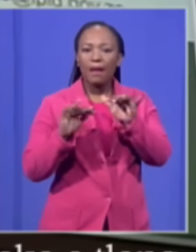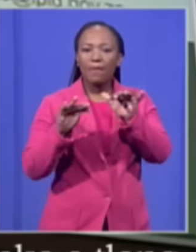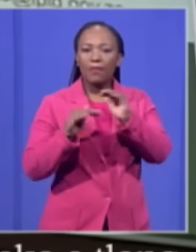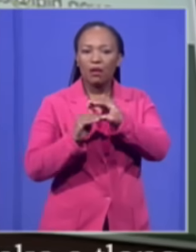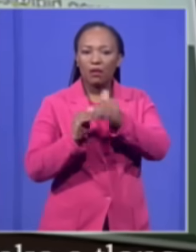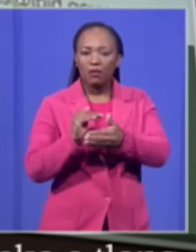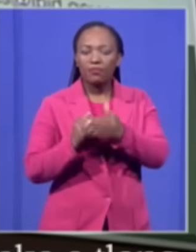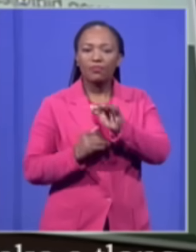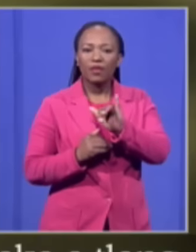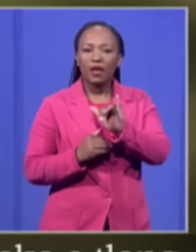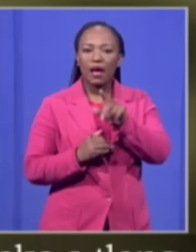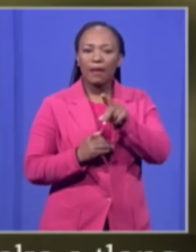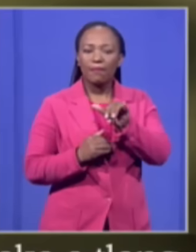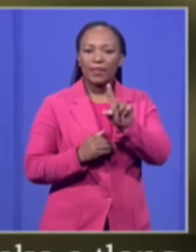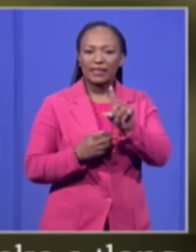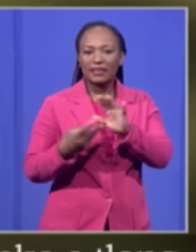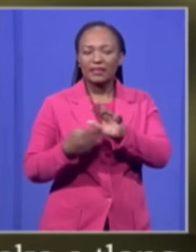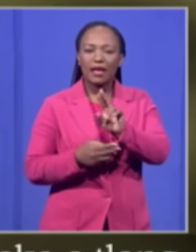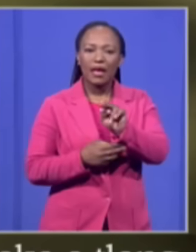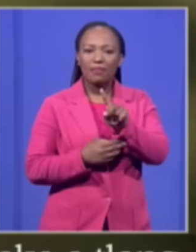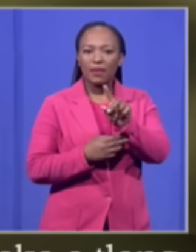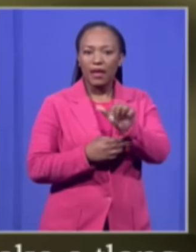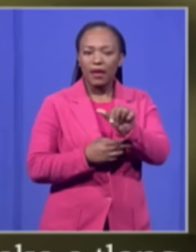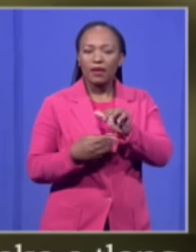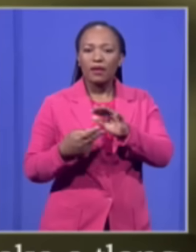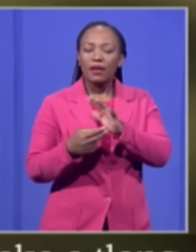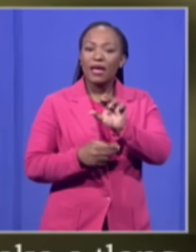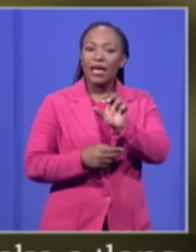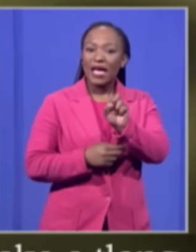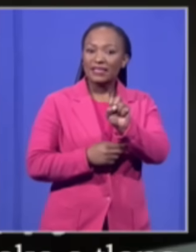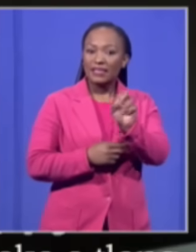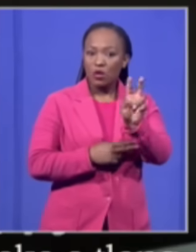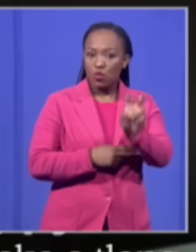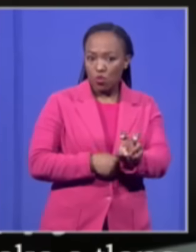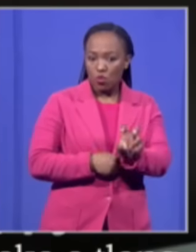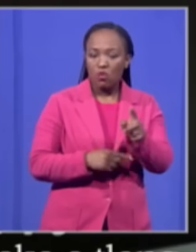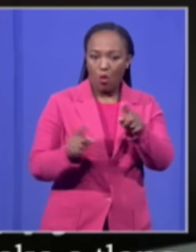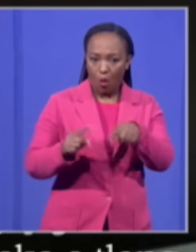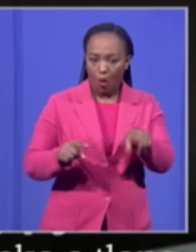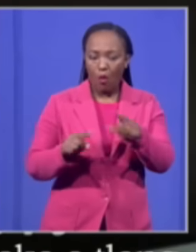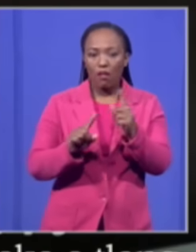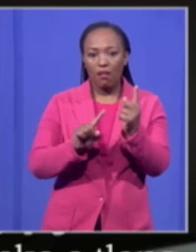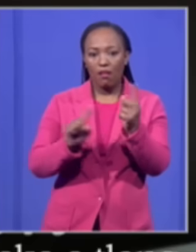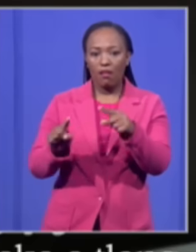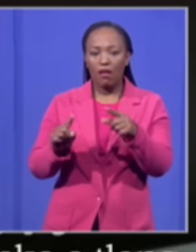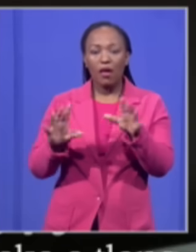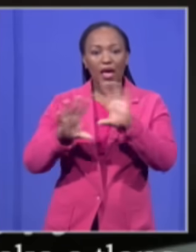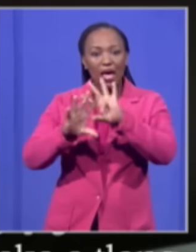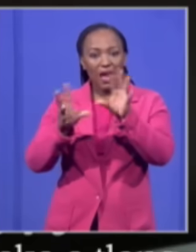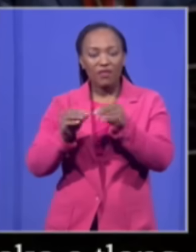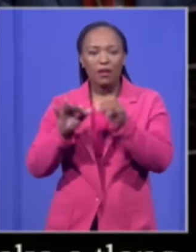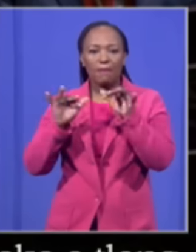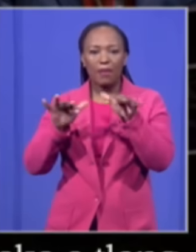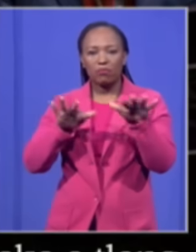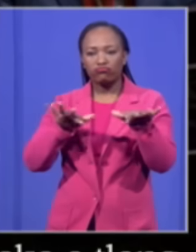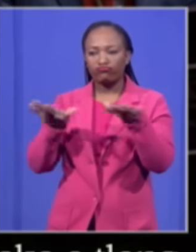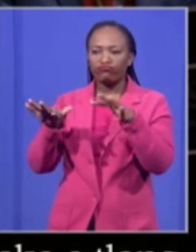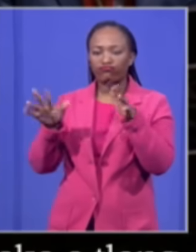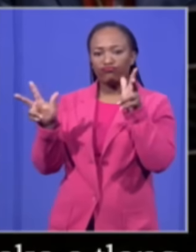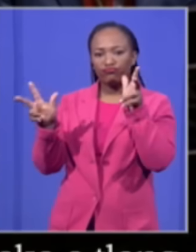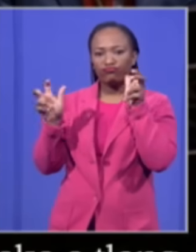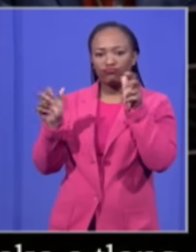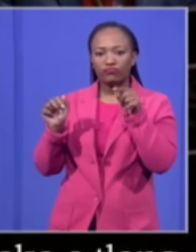IPID, NPA ga mmogo le SIU. Dikopano tsotlhe di tla tshwarelwa mo phatlalatseng fa fela ka gongwe go